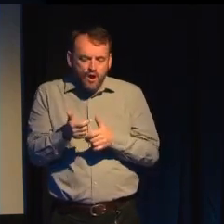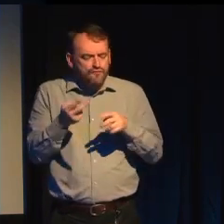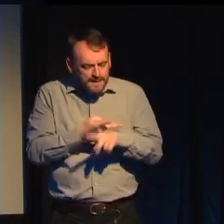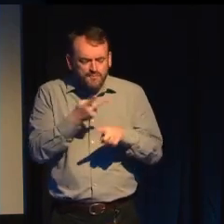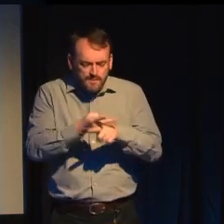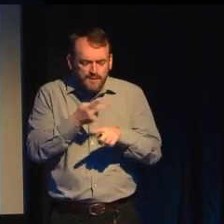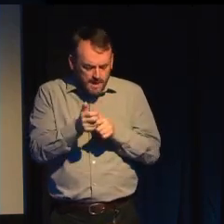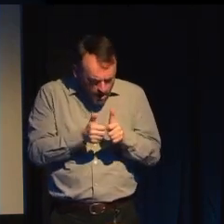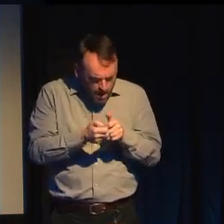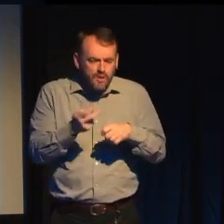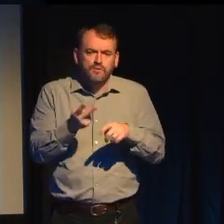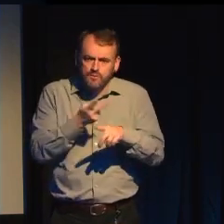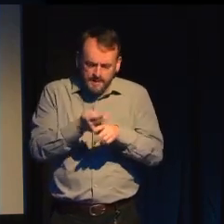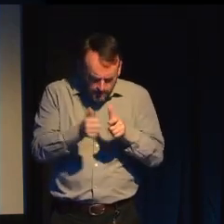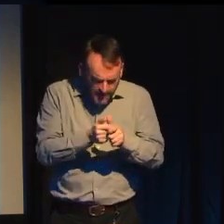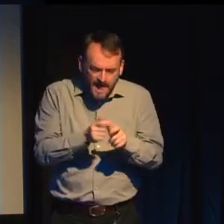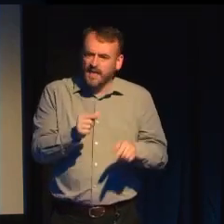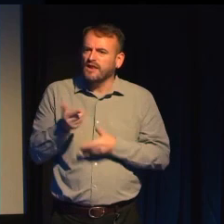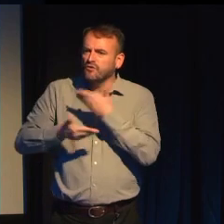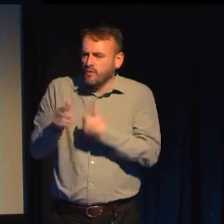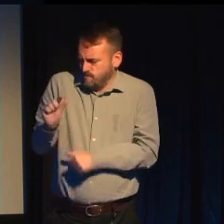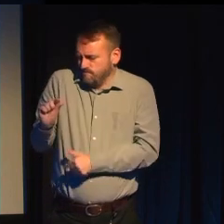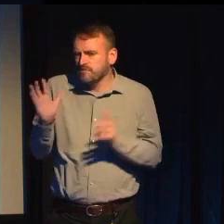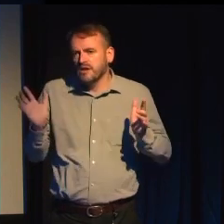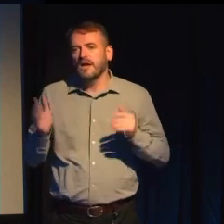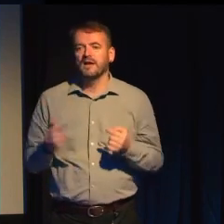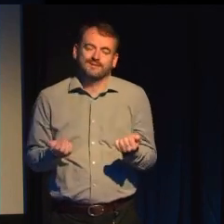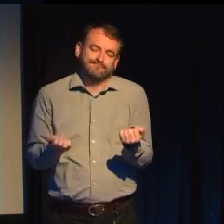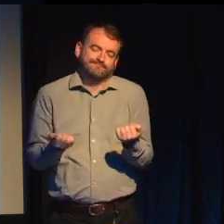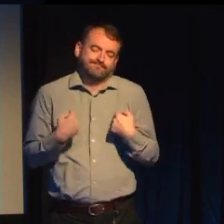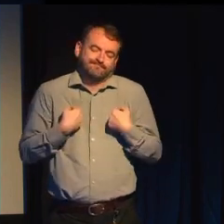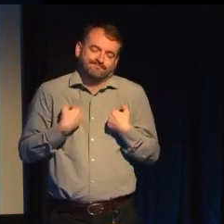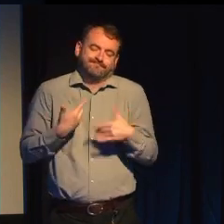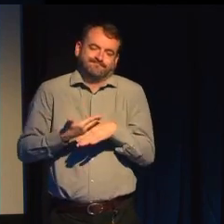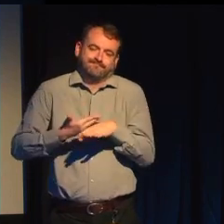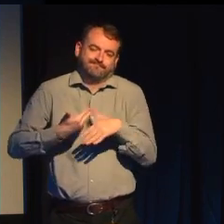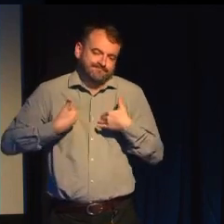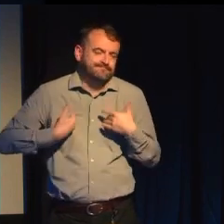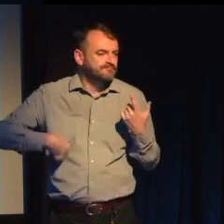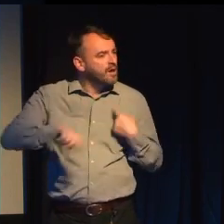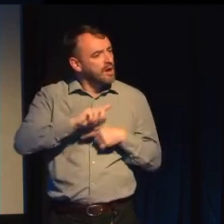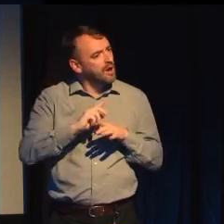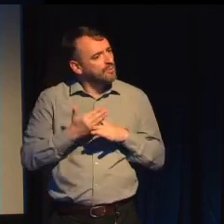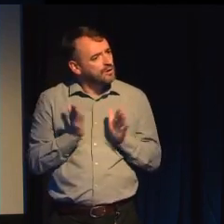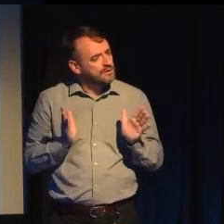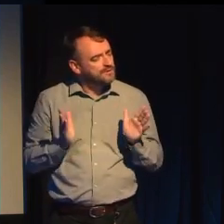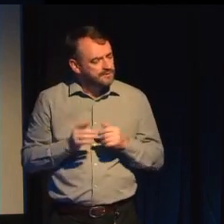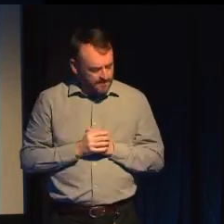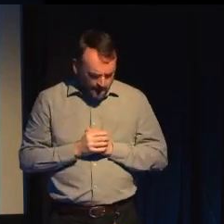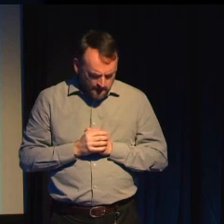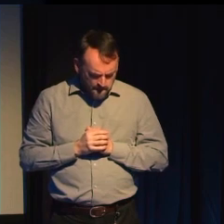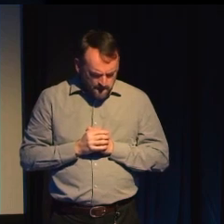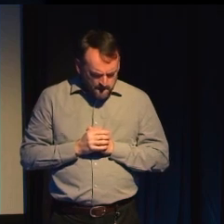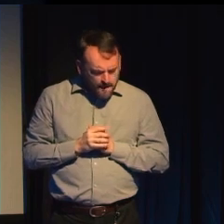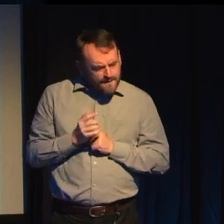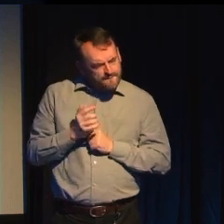story. But anyway, it's what we do. And this means that I think for an adventure,